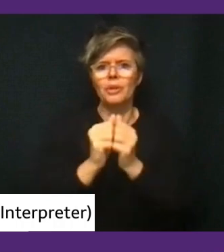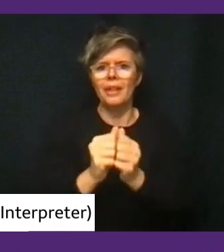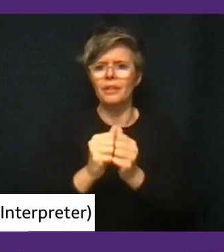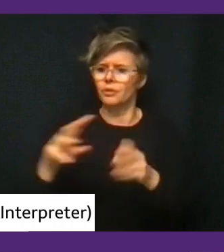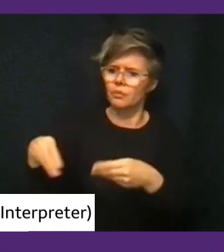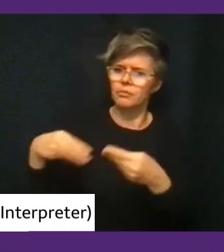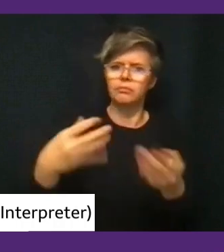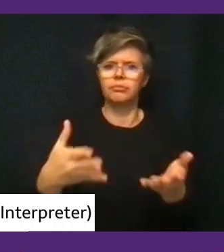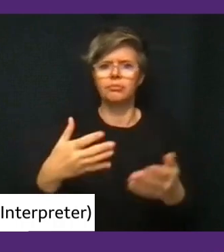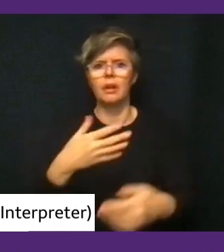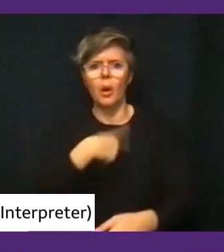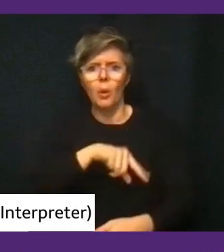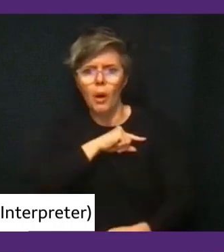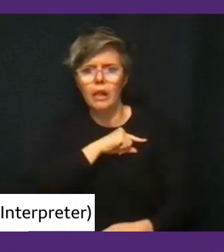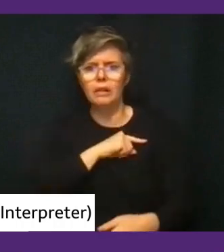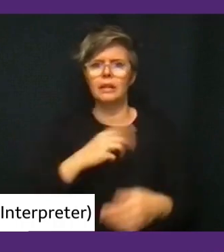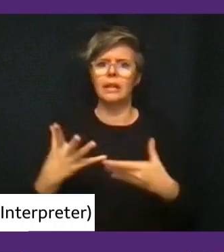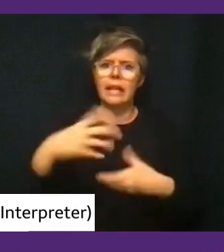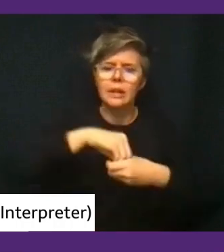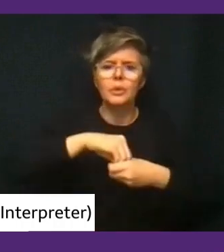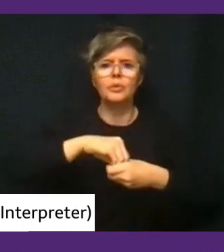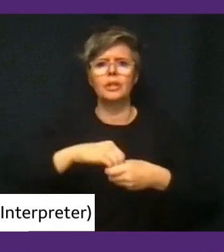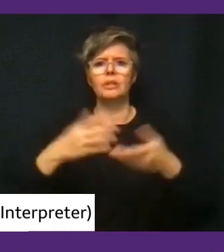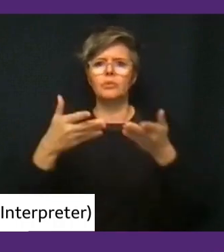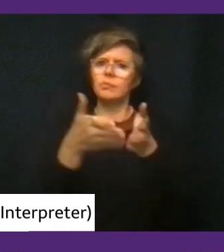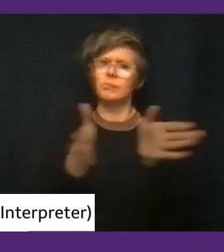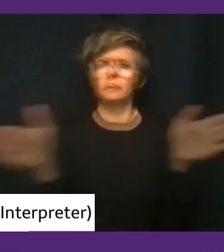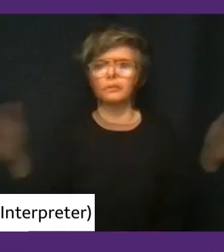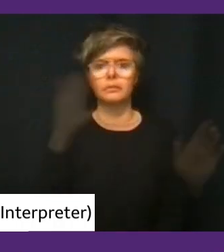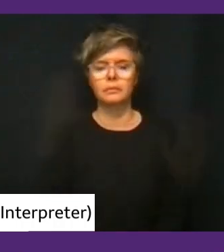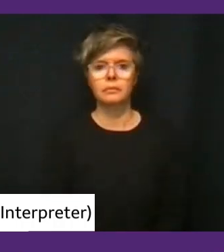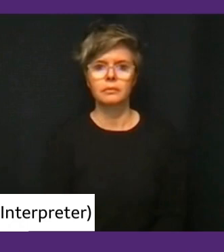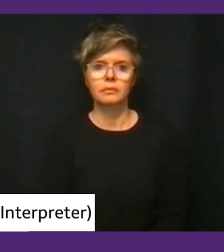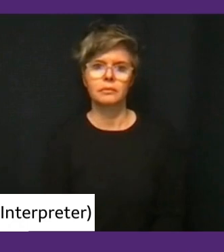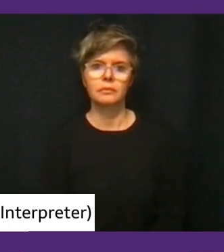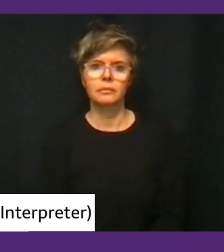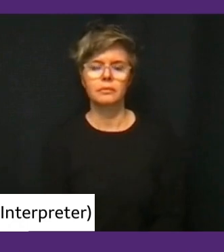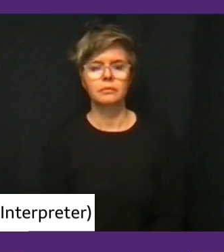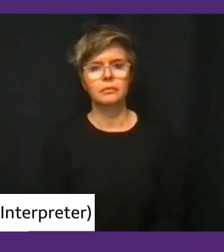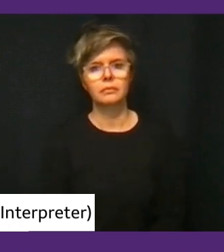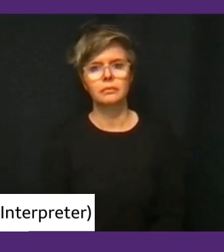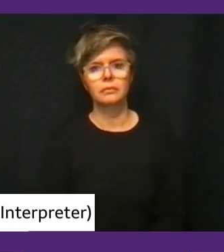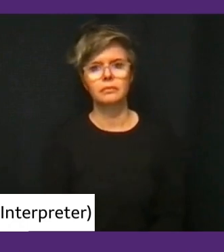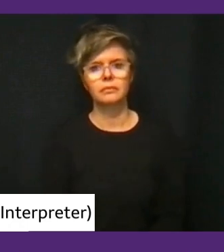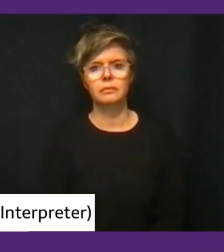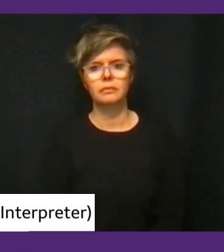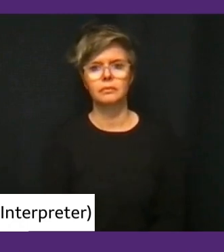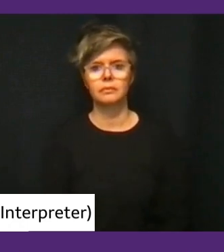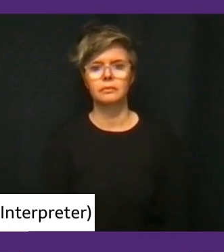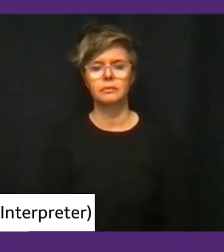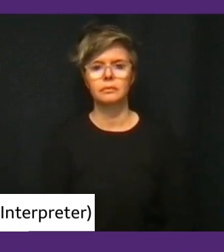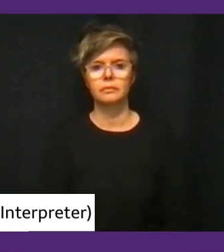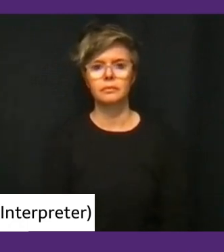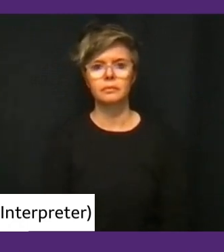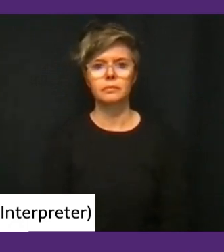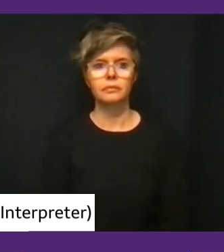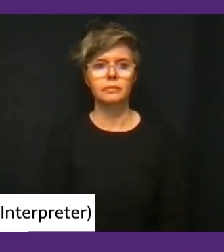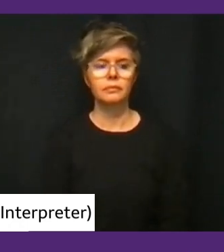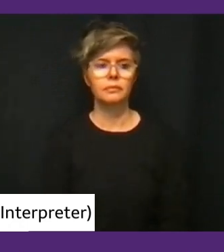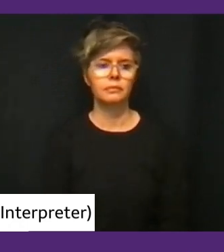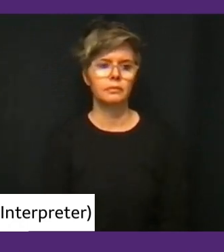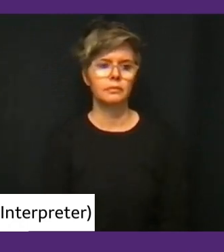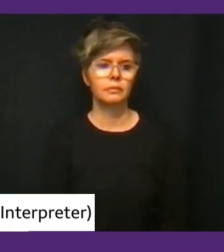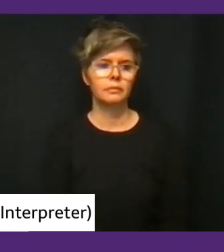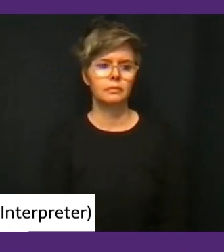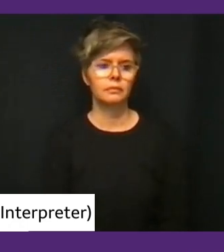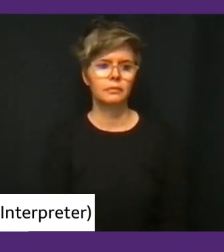those bigger, broader pictures of what we consider? It was another privilege to be able to get over there